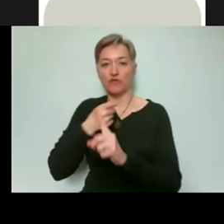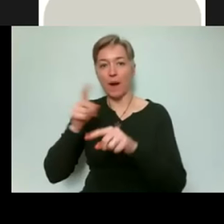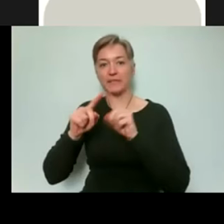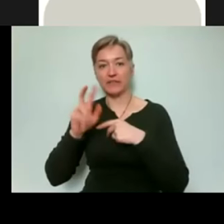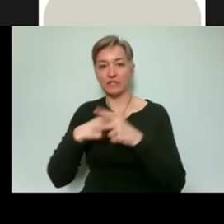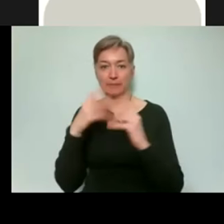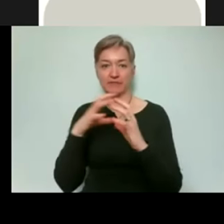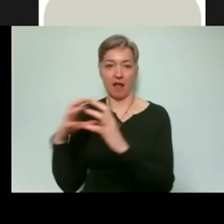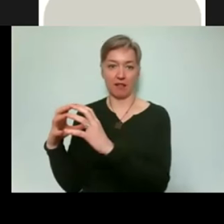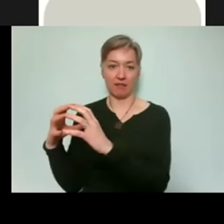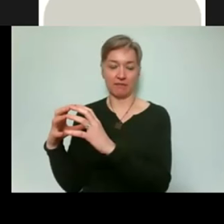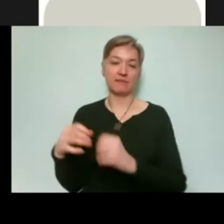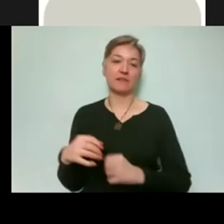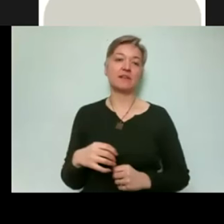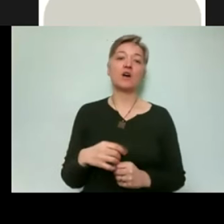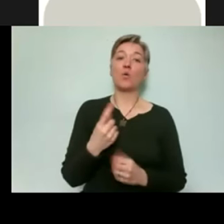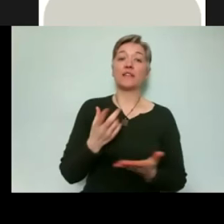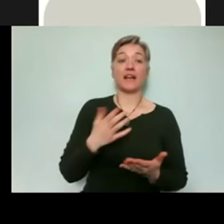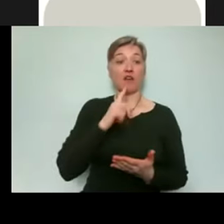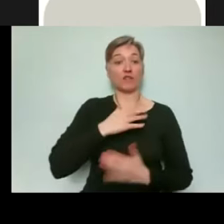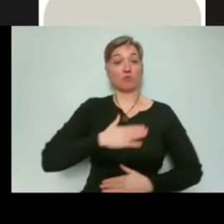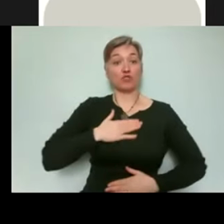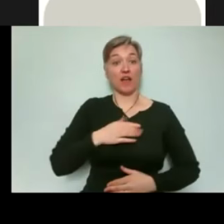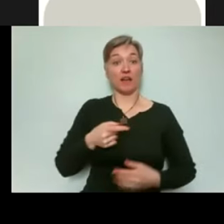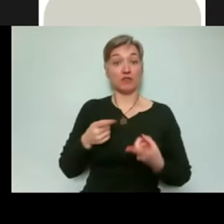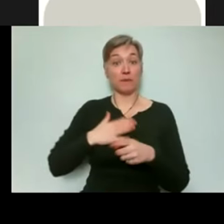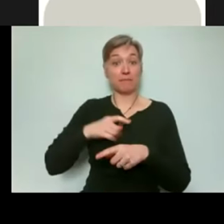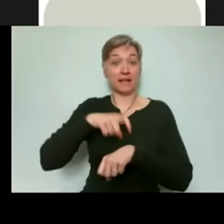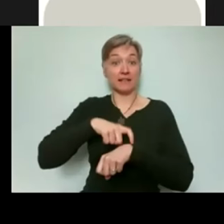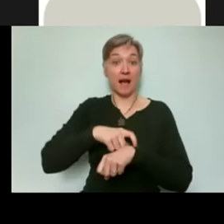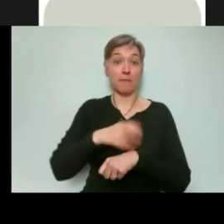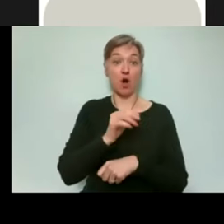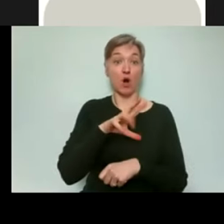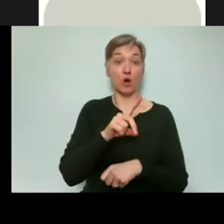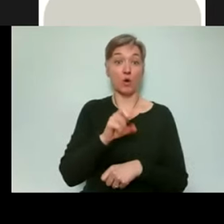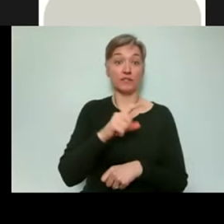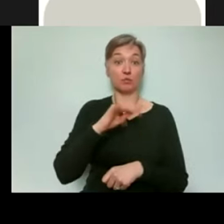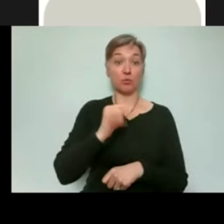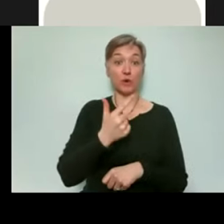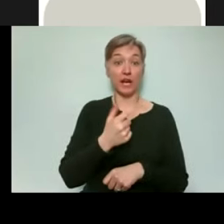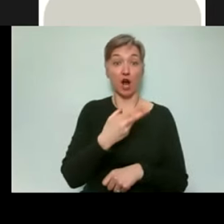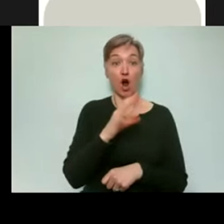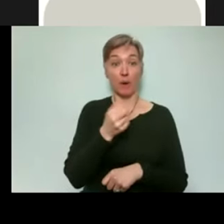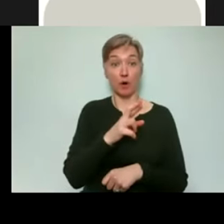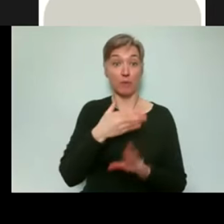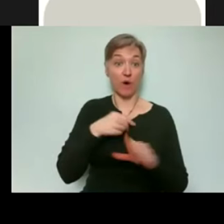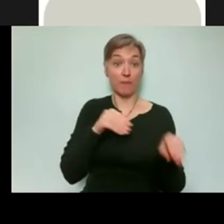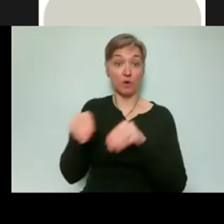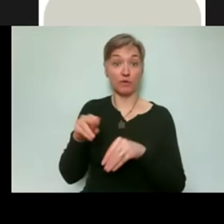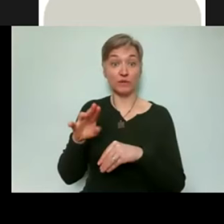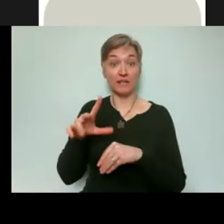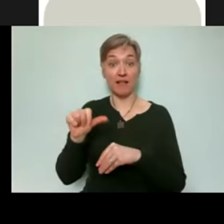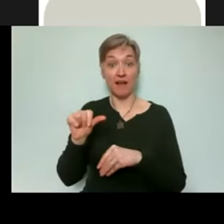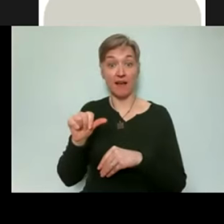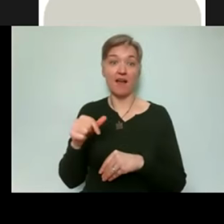So one of the things that I came to really appreciate during my time at Cold Spring Harbor before I moved to UCLA was through a collaboration with Josh Wong, who